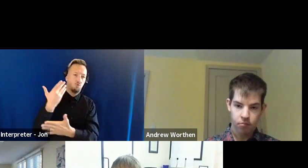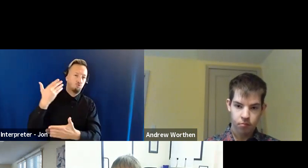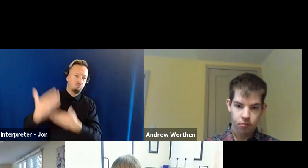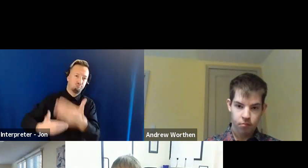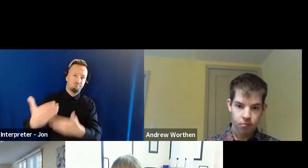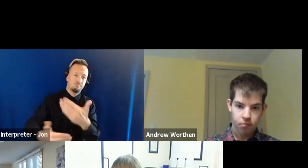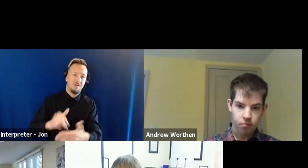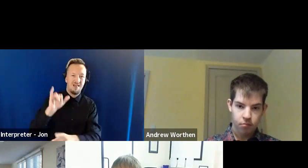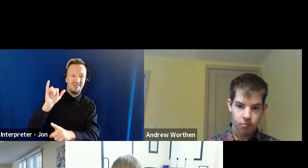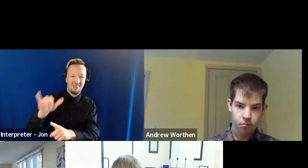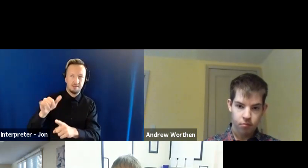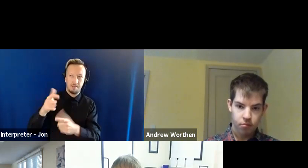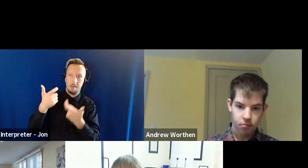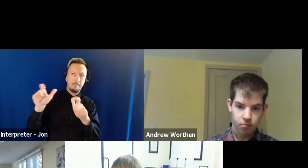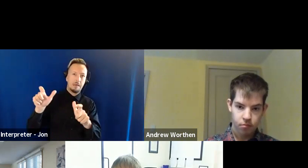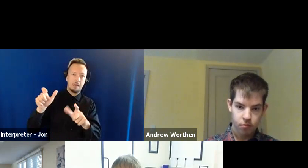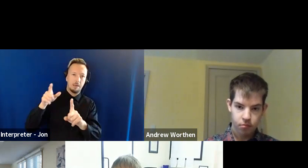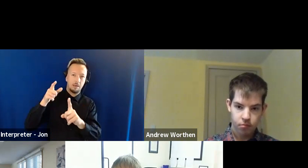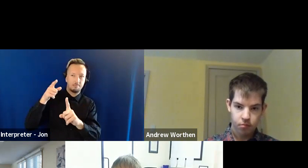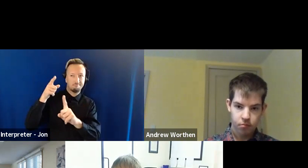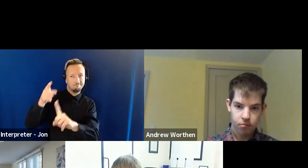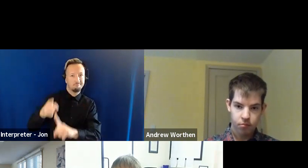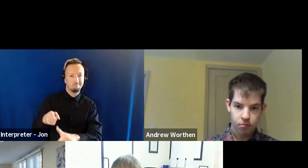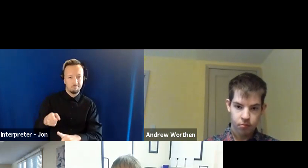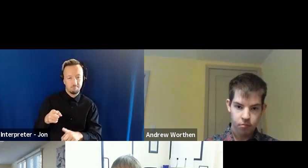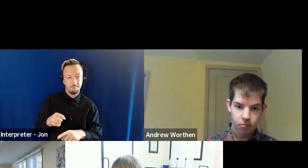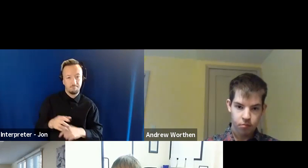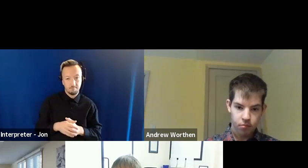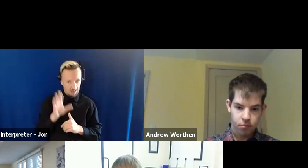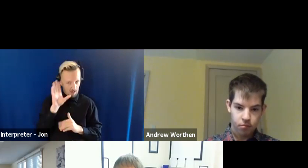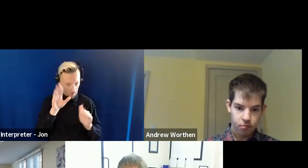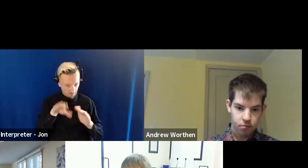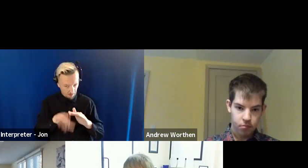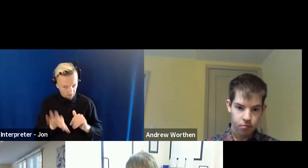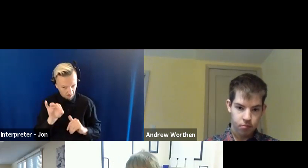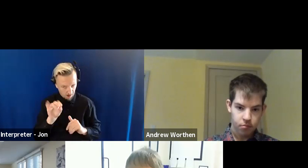are the highlights that come to my mind. I hope that was within 90 seconds.